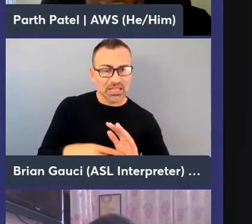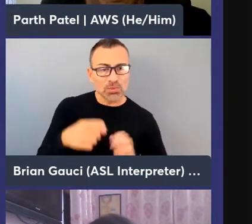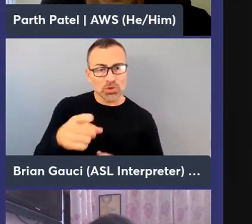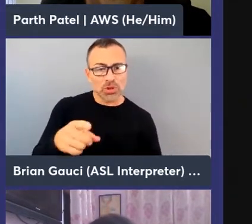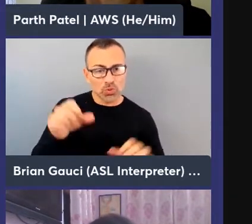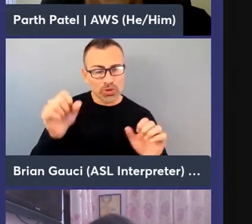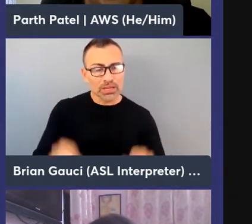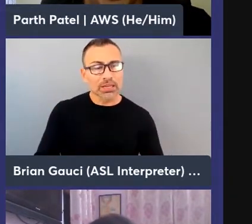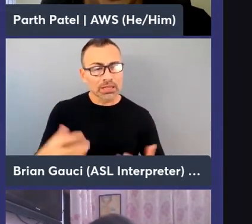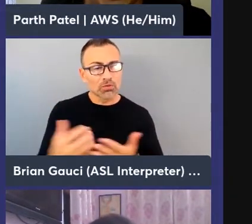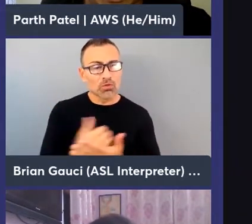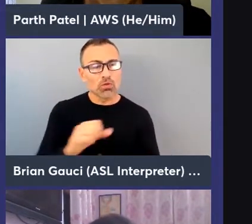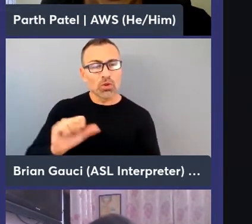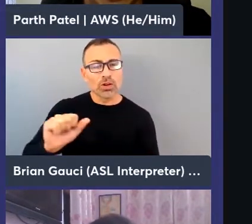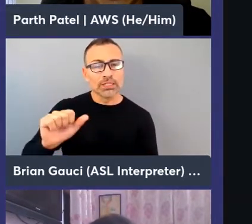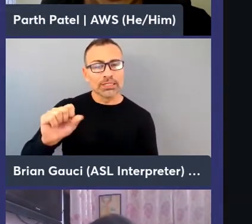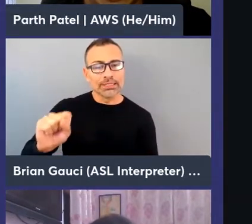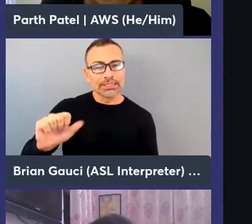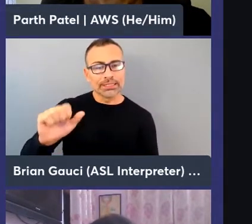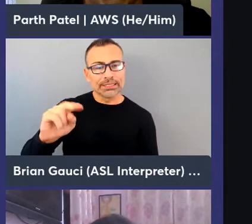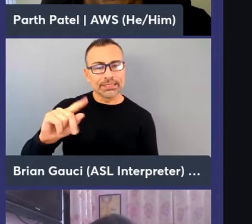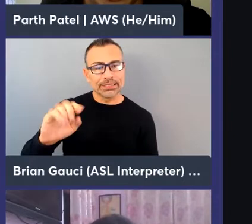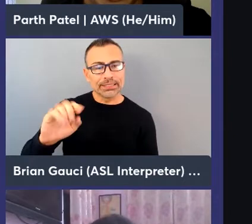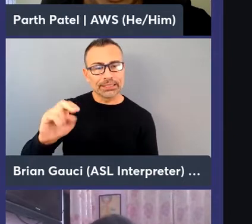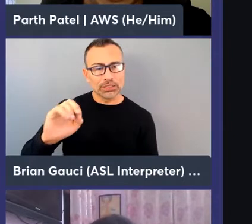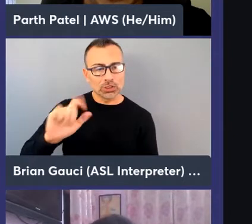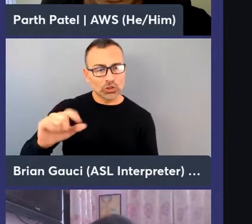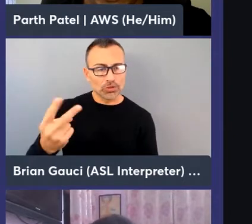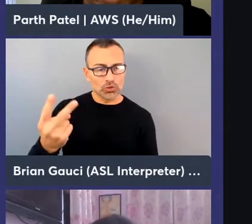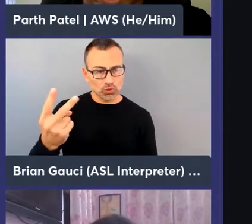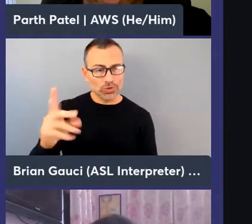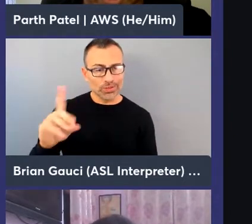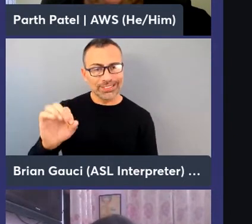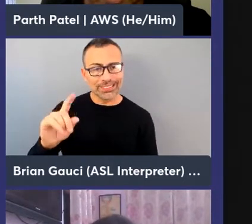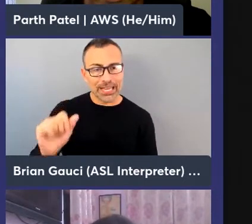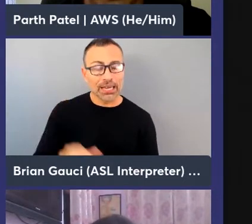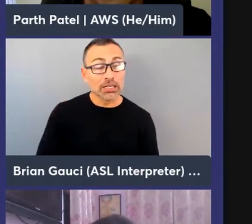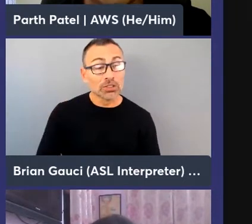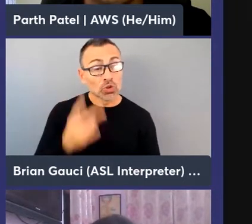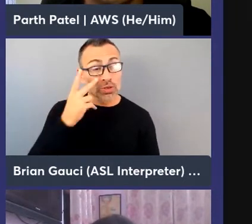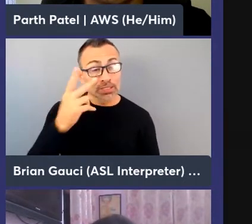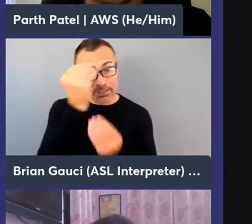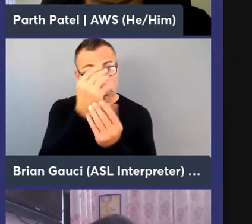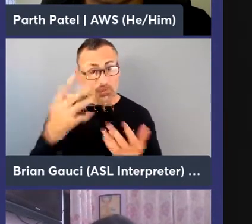data. Over here, I am getting the data from 2018 and 2019.